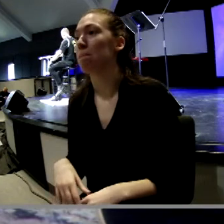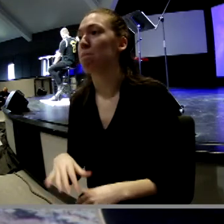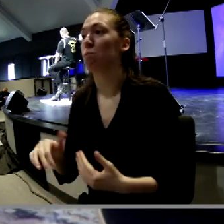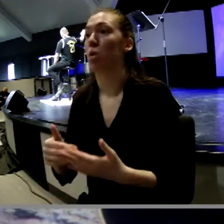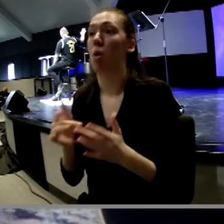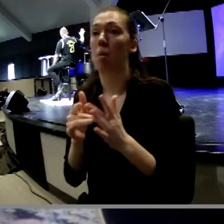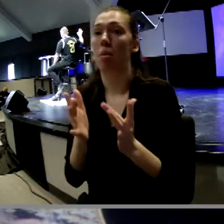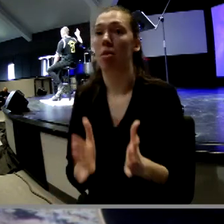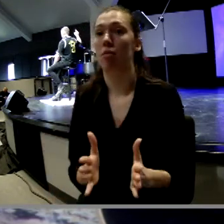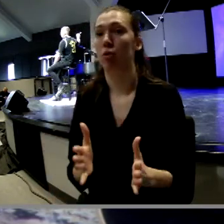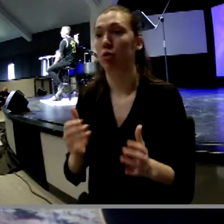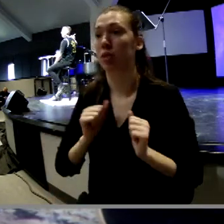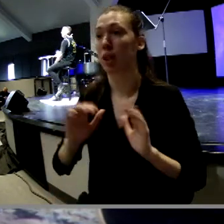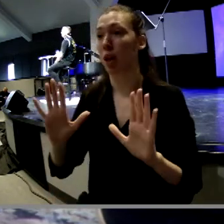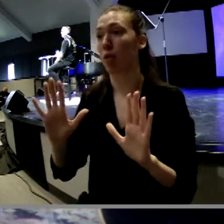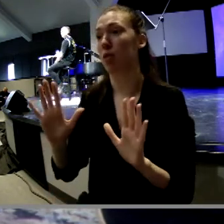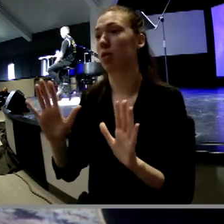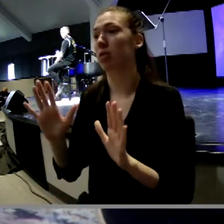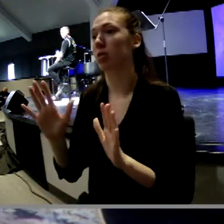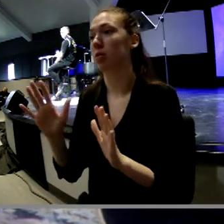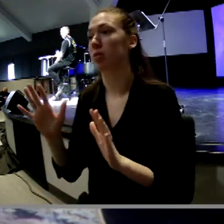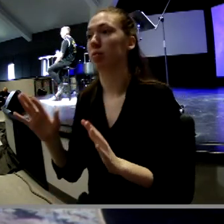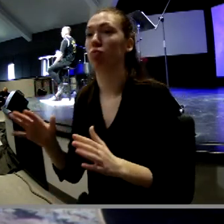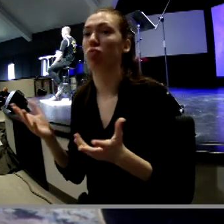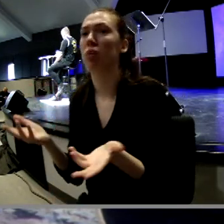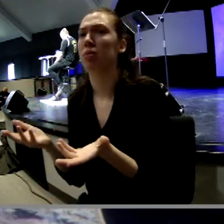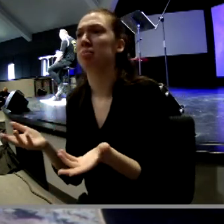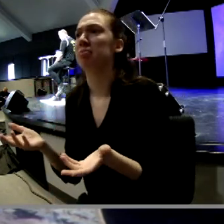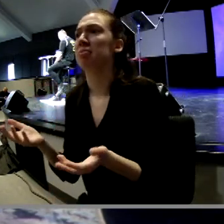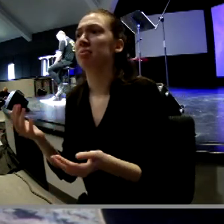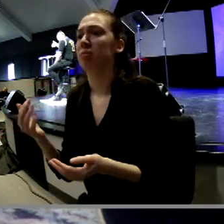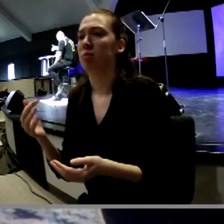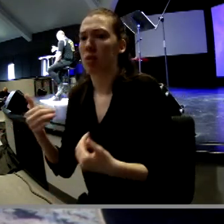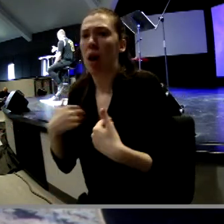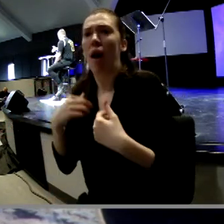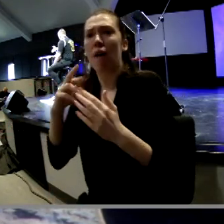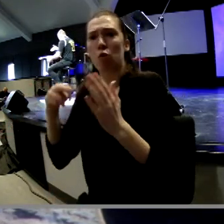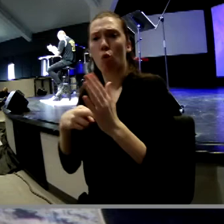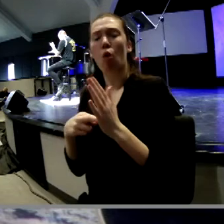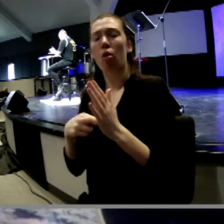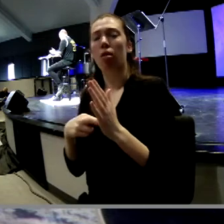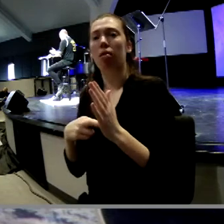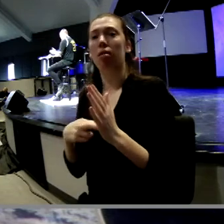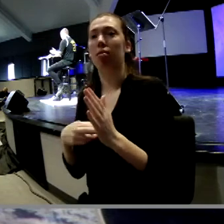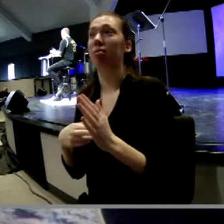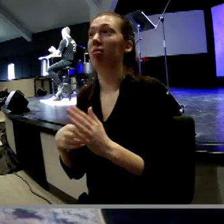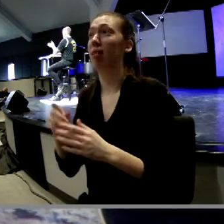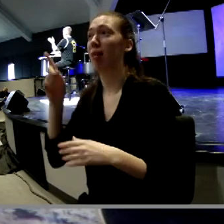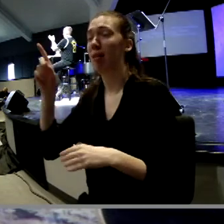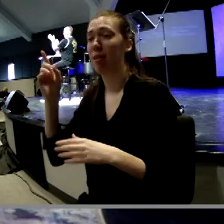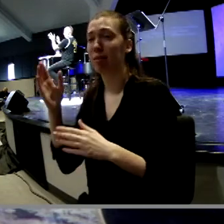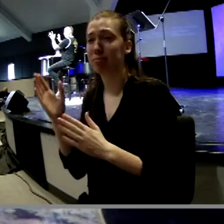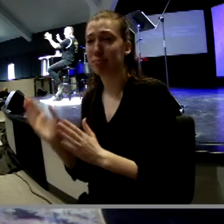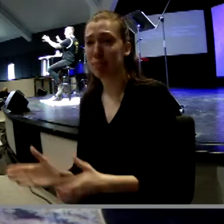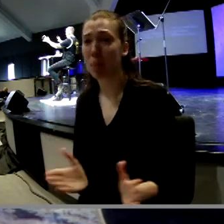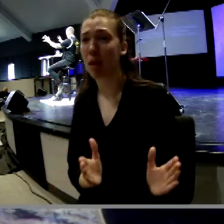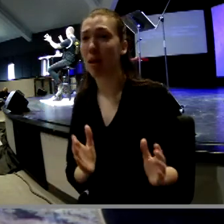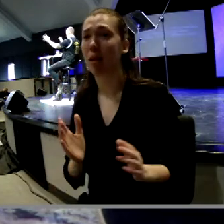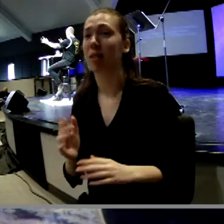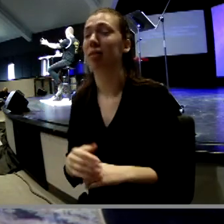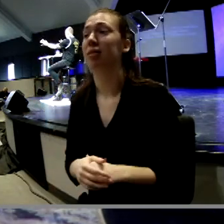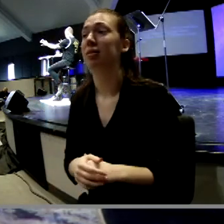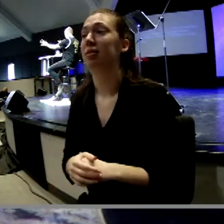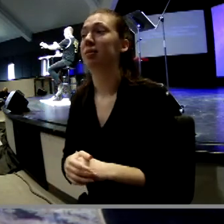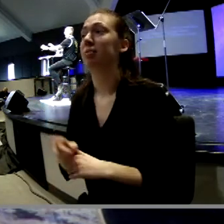ready? You have a role to play. You have a role to play in what God is doing through this thing